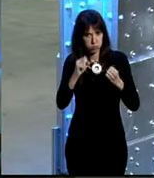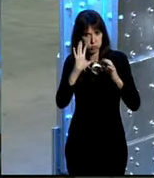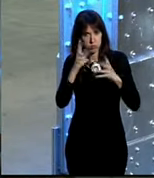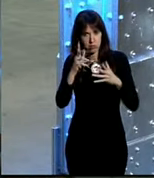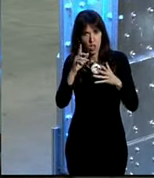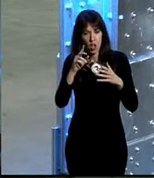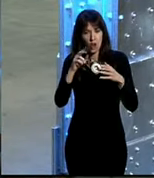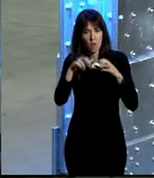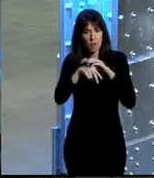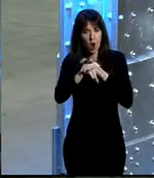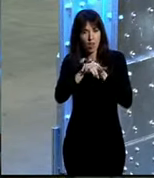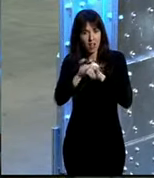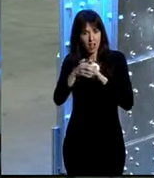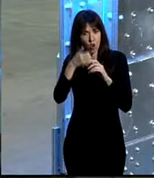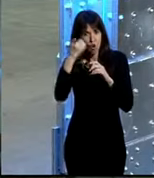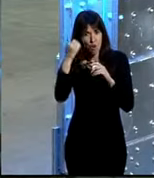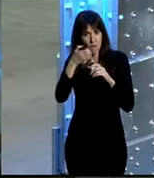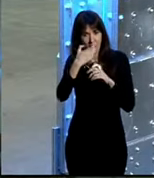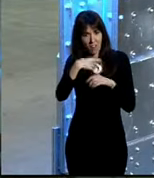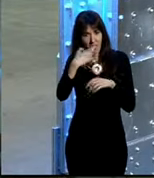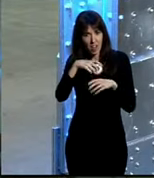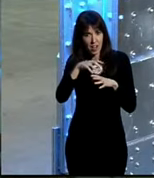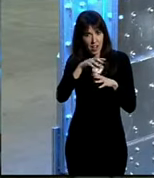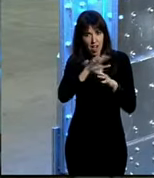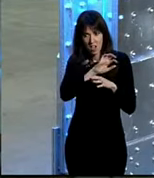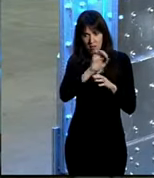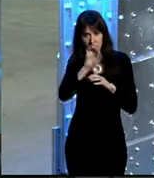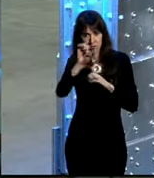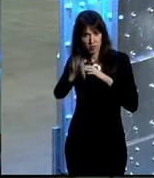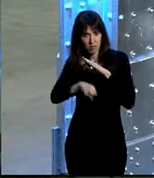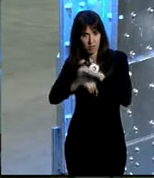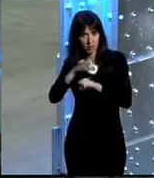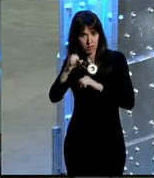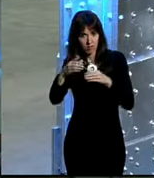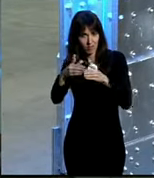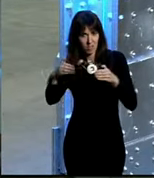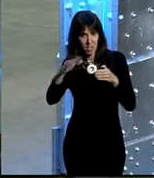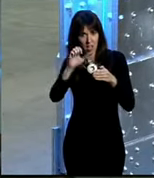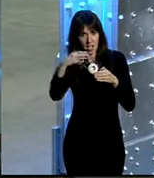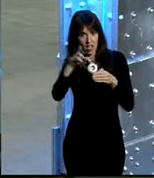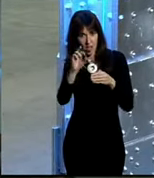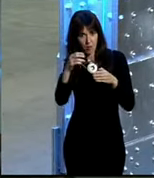It was about snails. It's about a specific sort of snail that it's